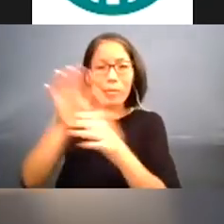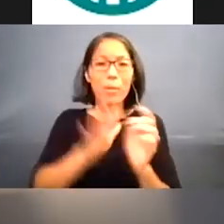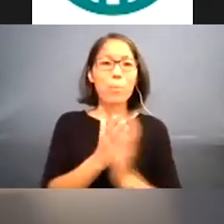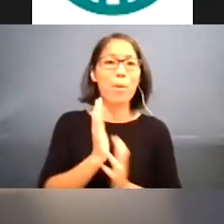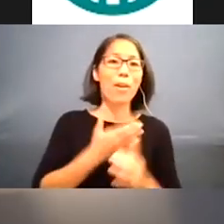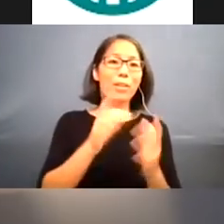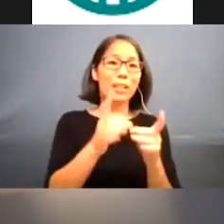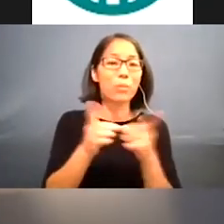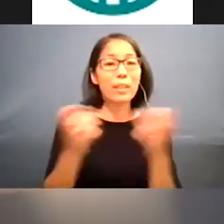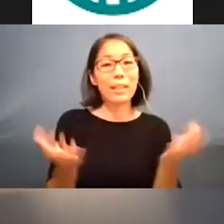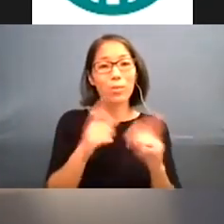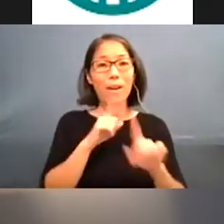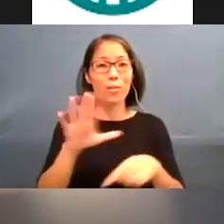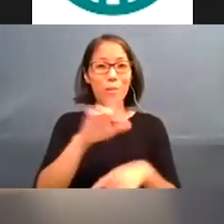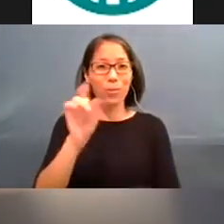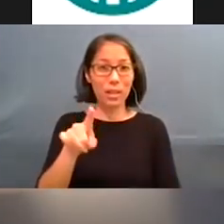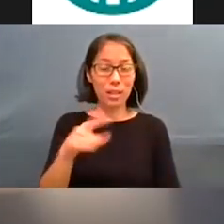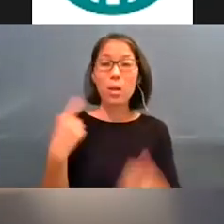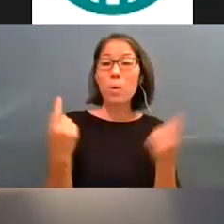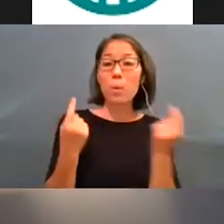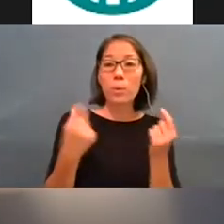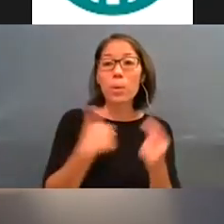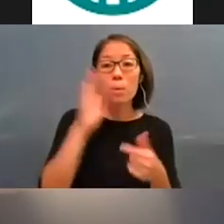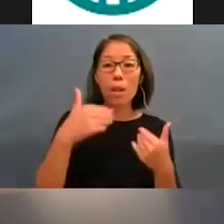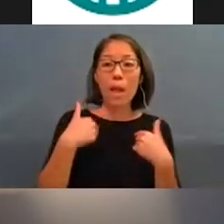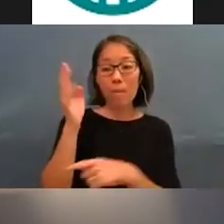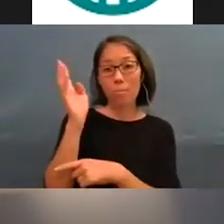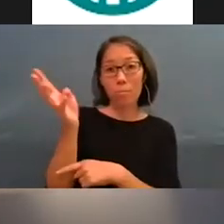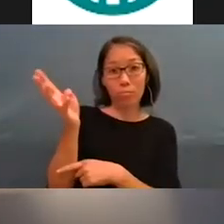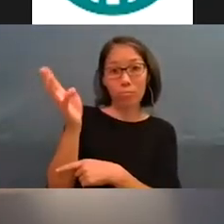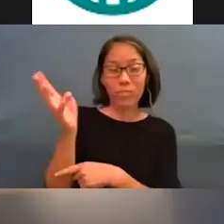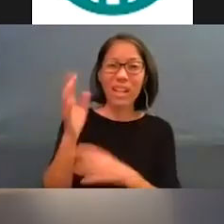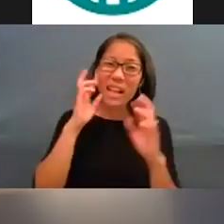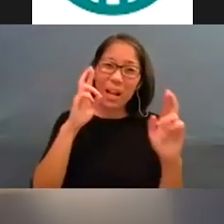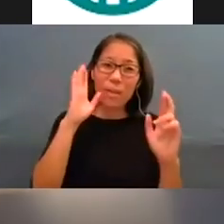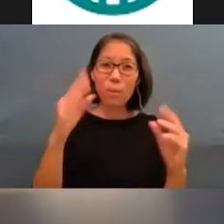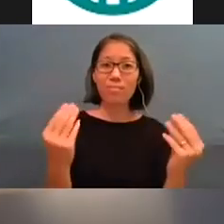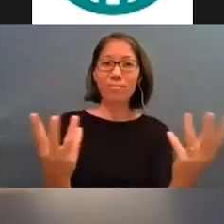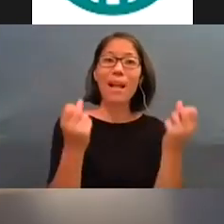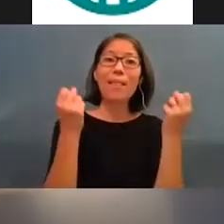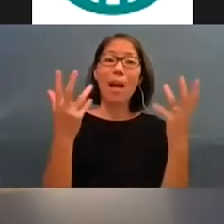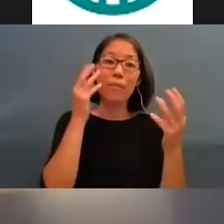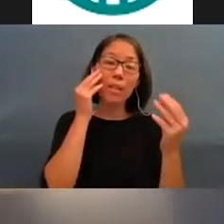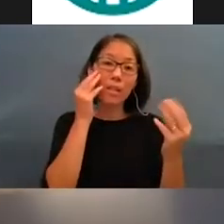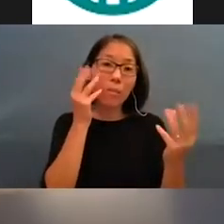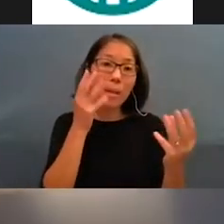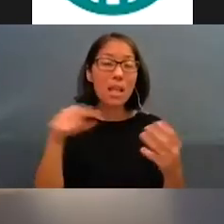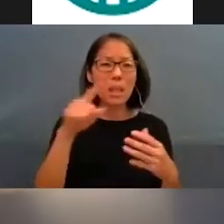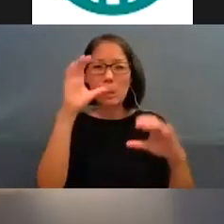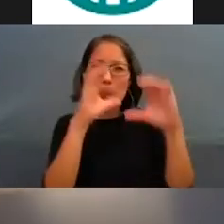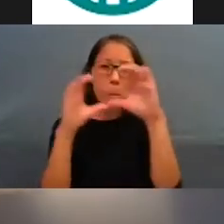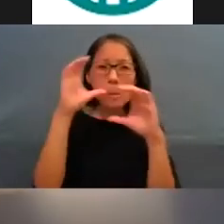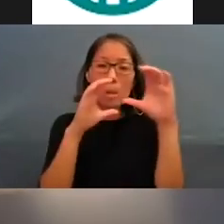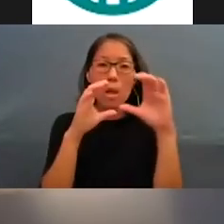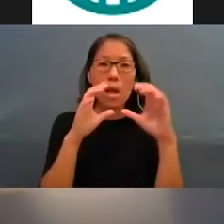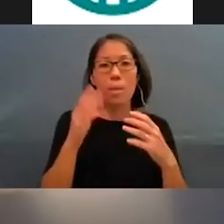questions. What we'll do is have a presentation that will hopefully provide a lot of information that you might be looking for, and those presentations will also